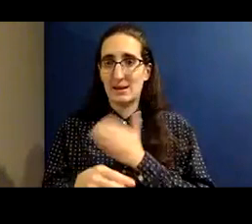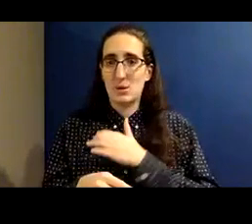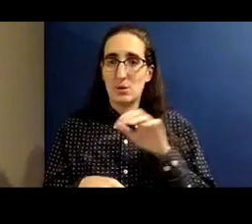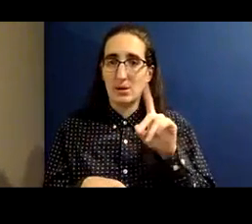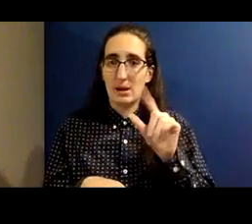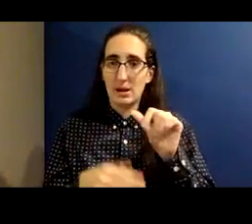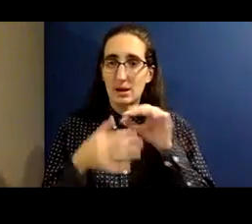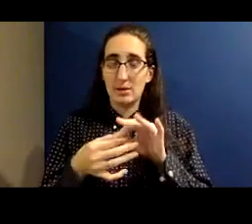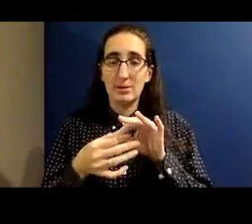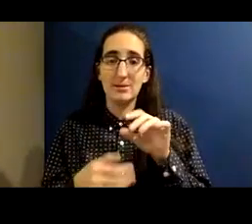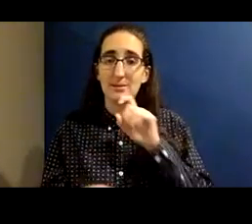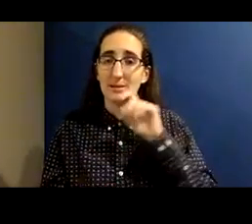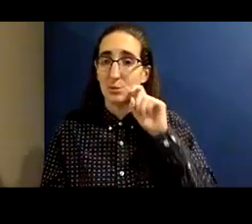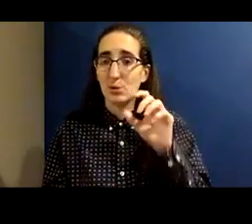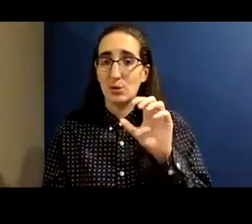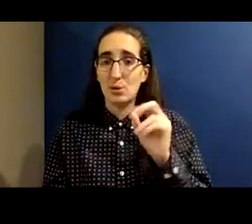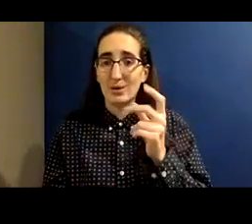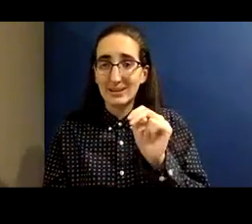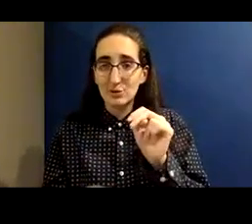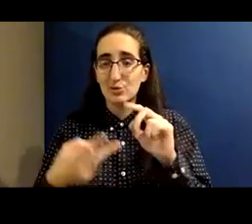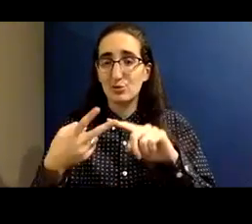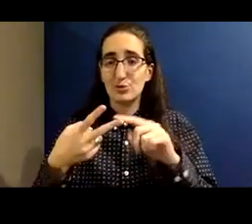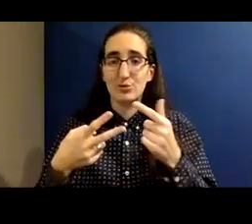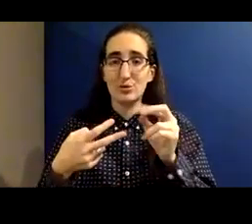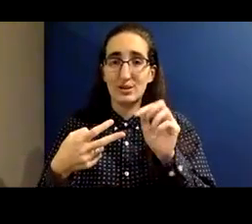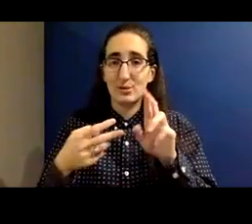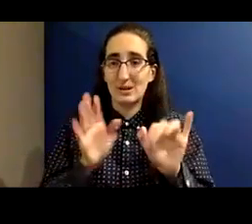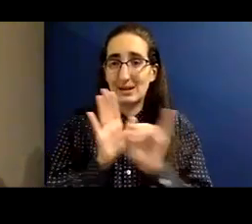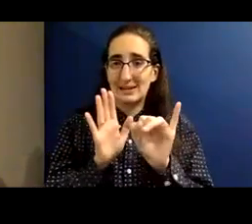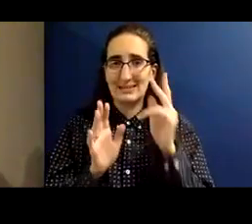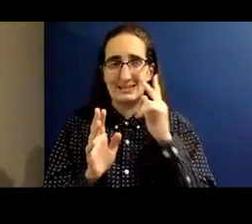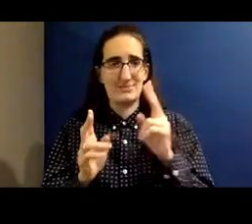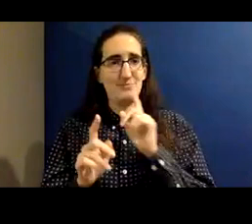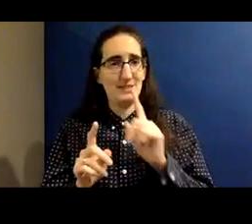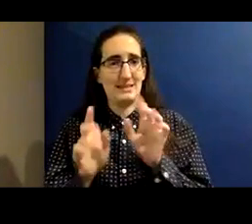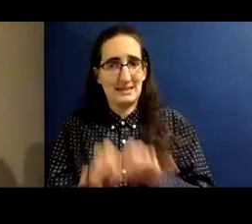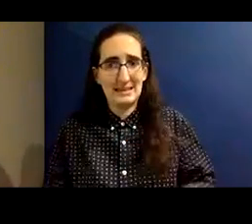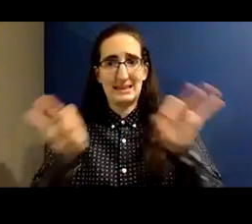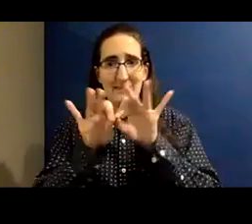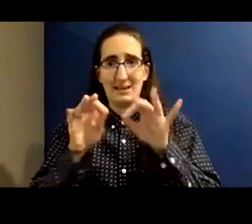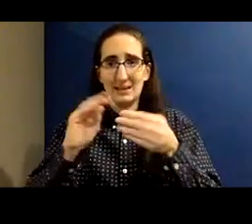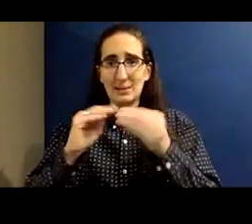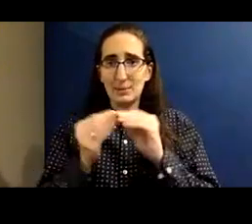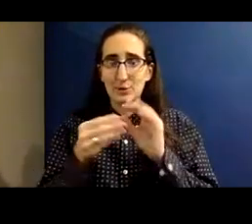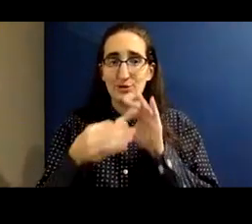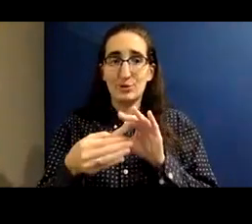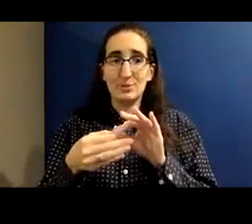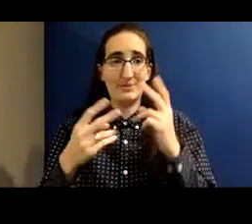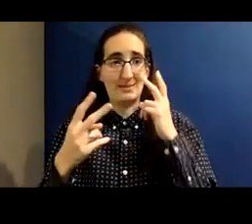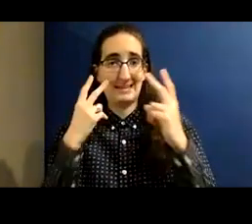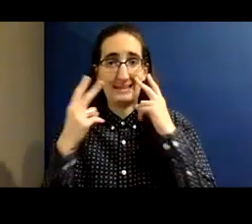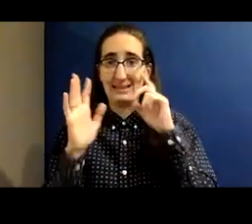regarding sexual orientation and gender identity. And here we see some really significant numbers in terms of seeing that